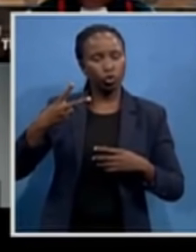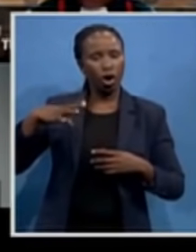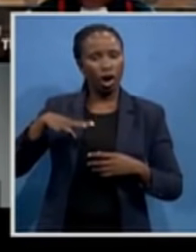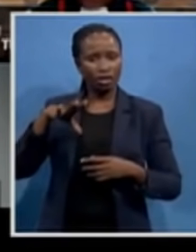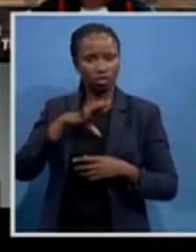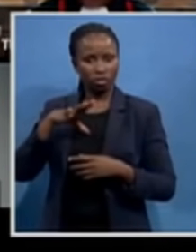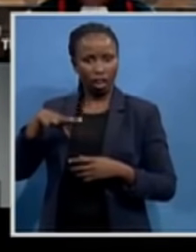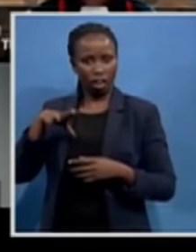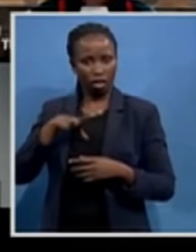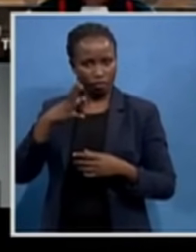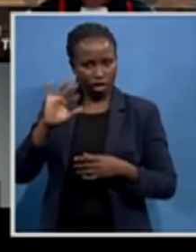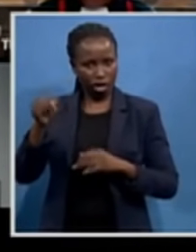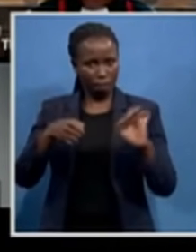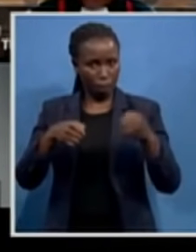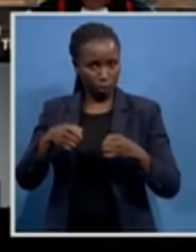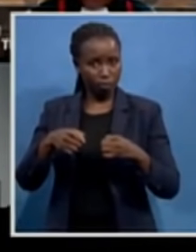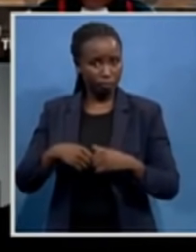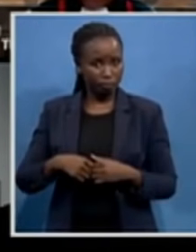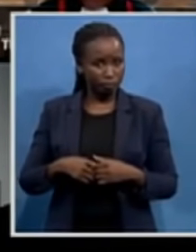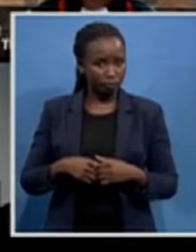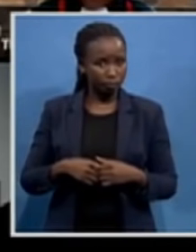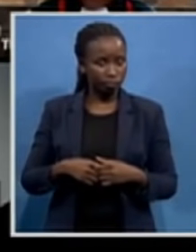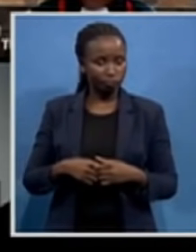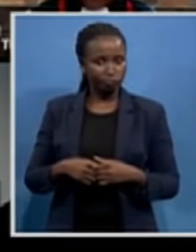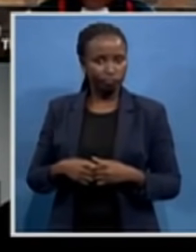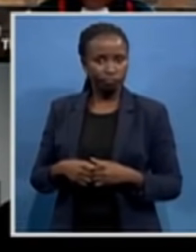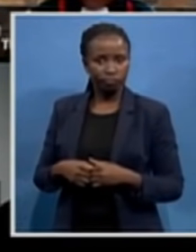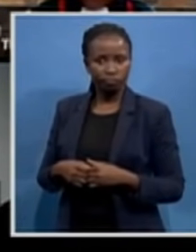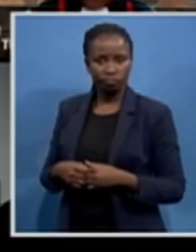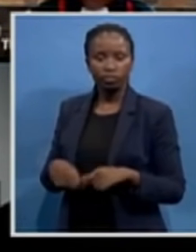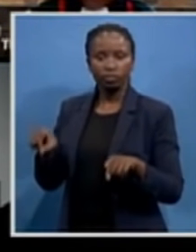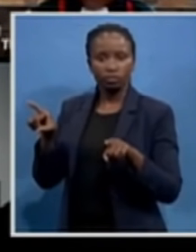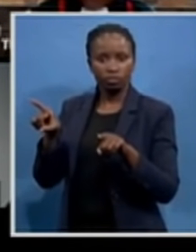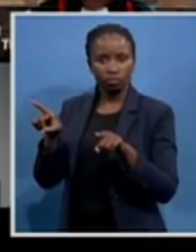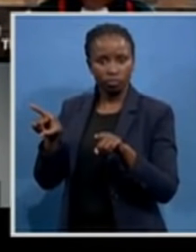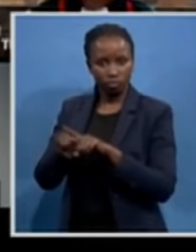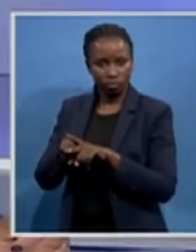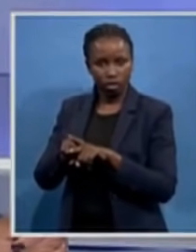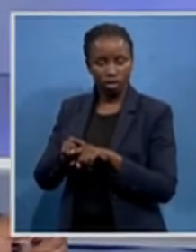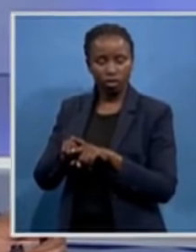As the court pleases. As the court pleases. As the court pleases. As the court pleases.